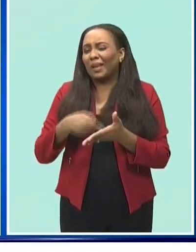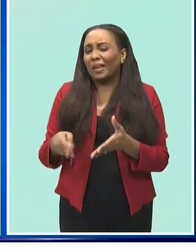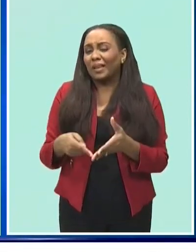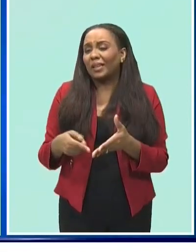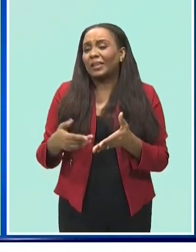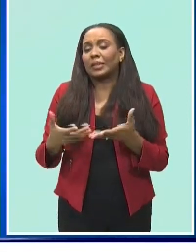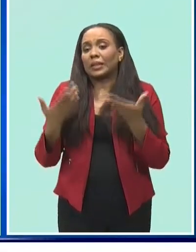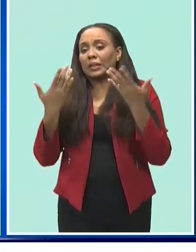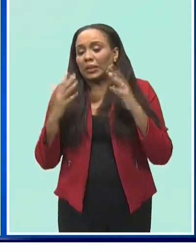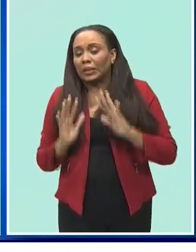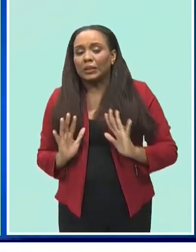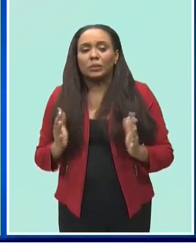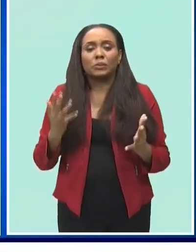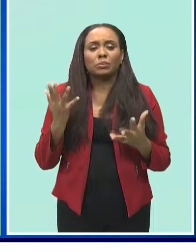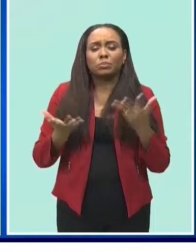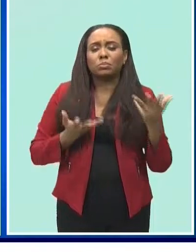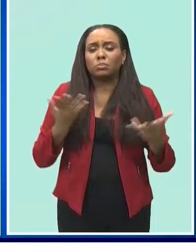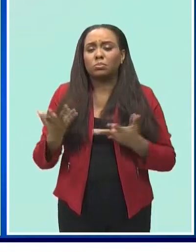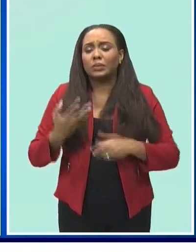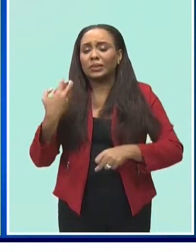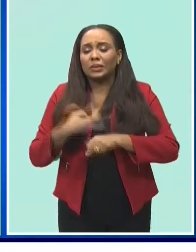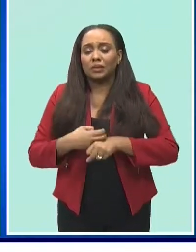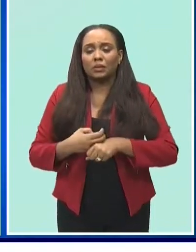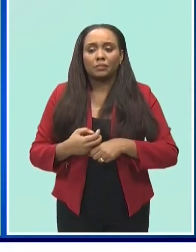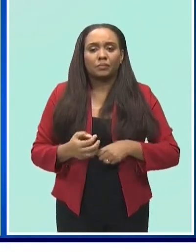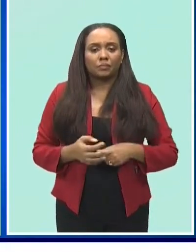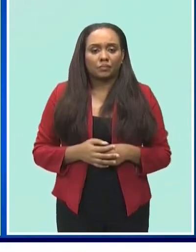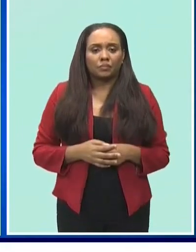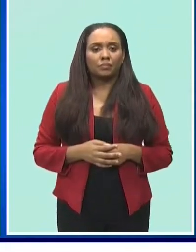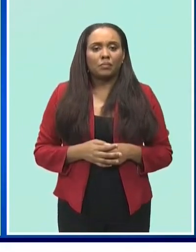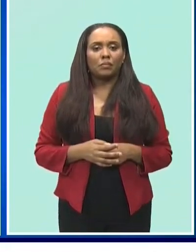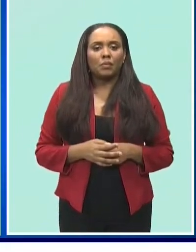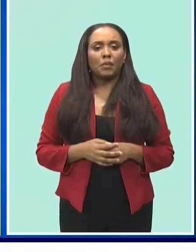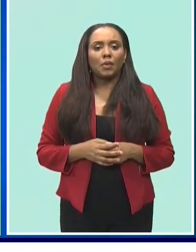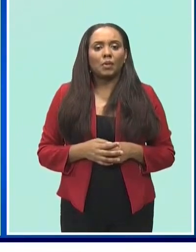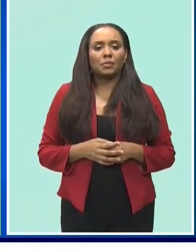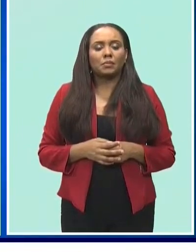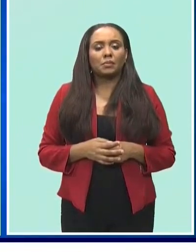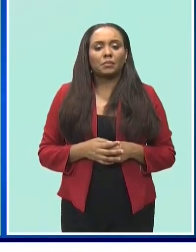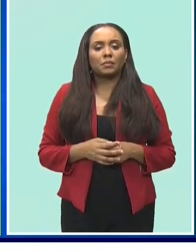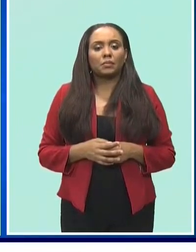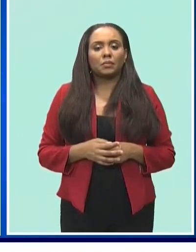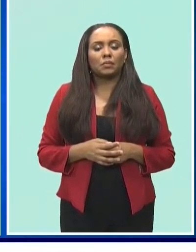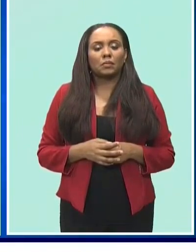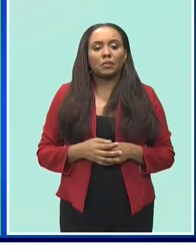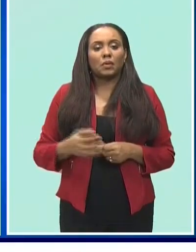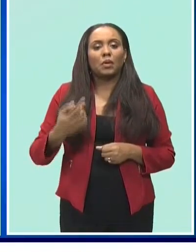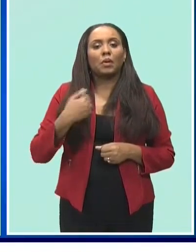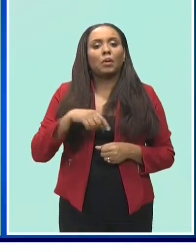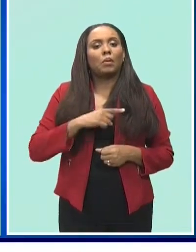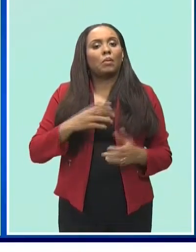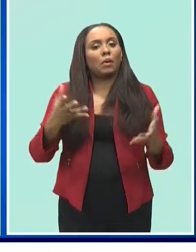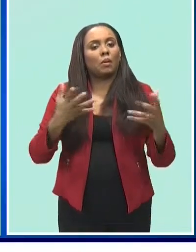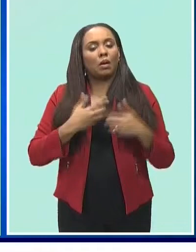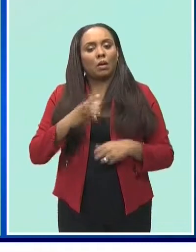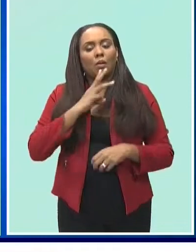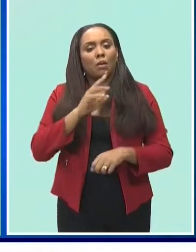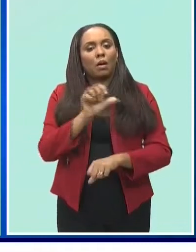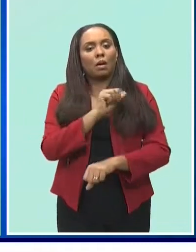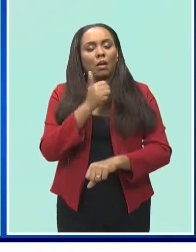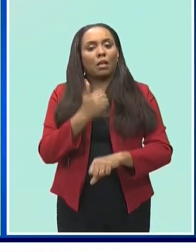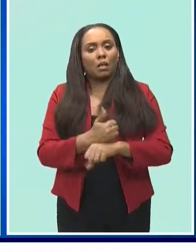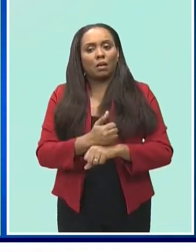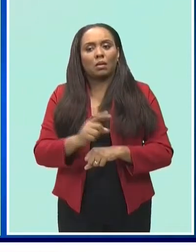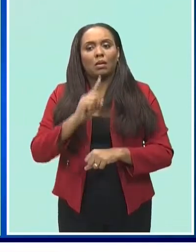impose a hardship on the utility such that it cannot meet or is even further burdened in